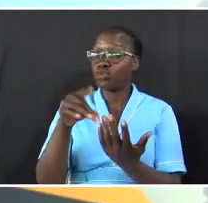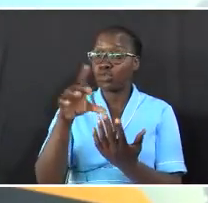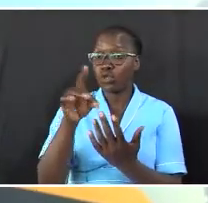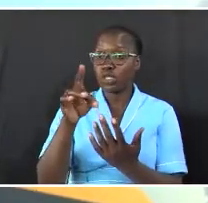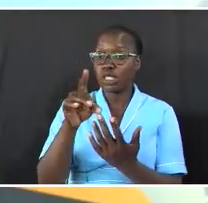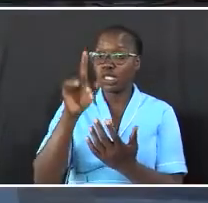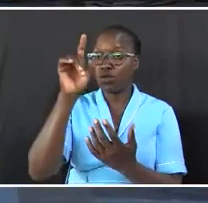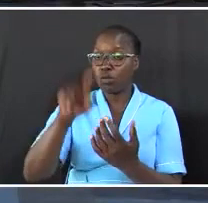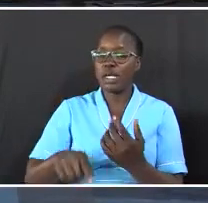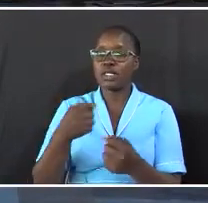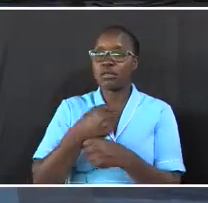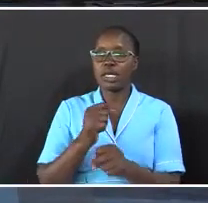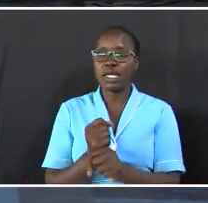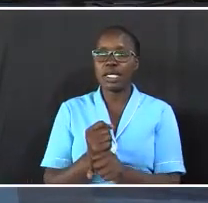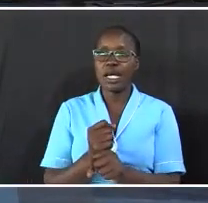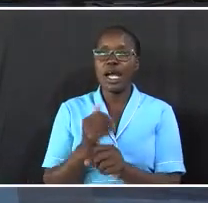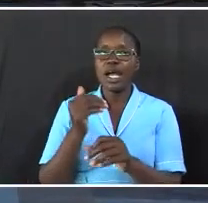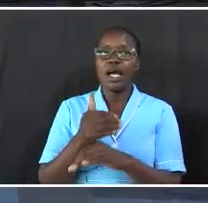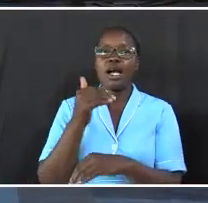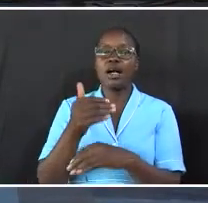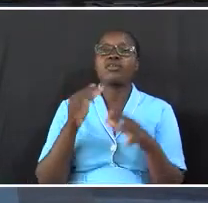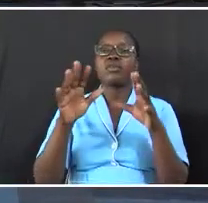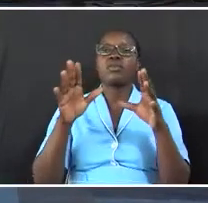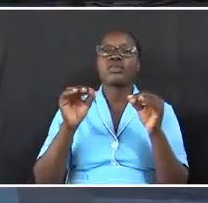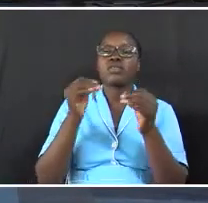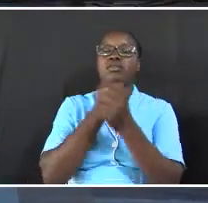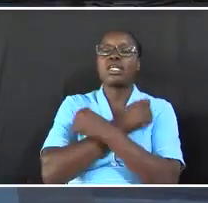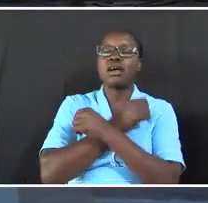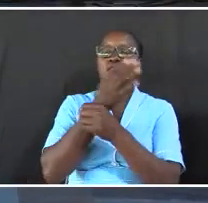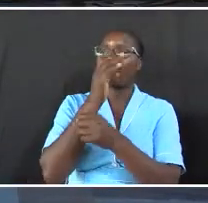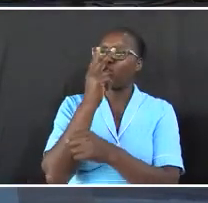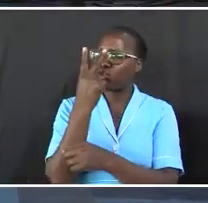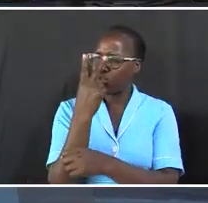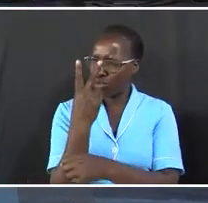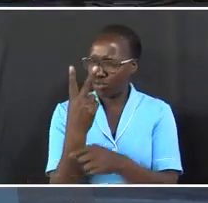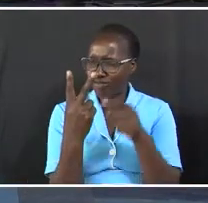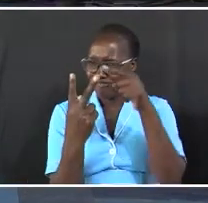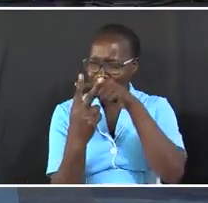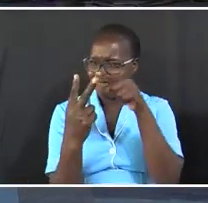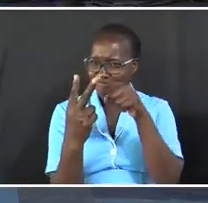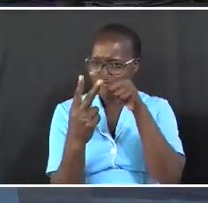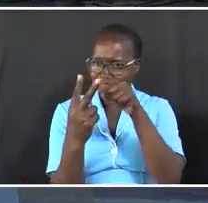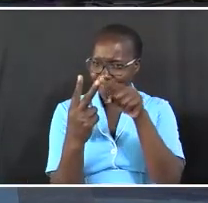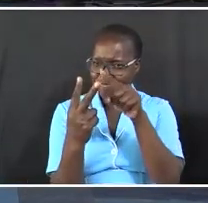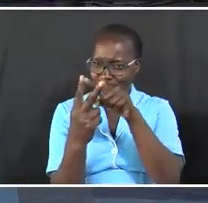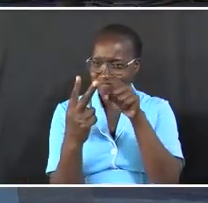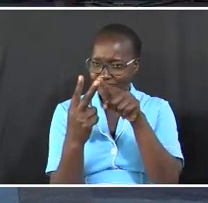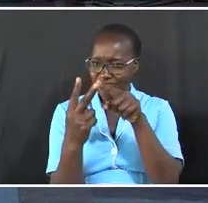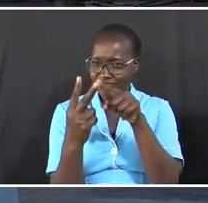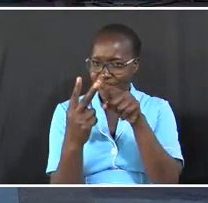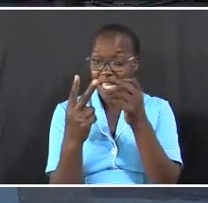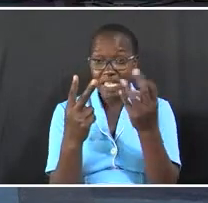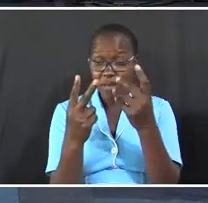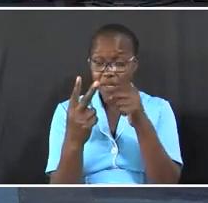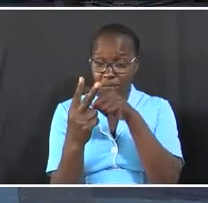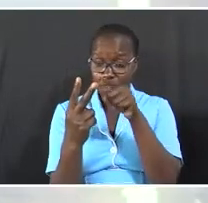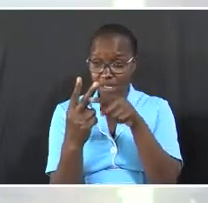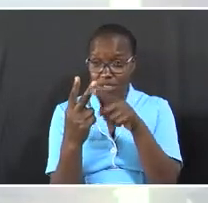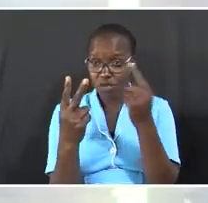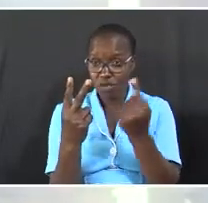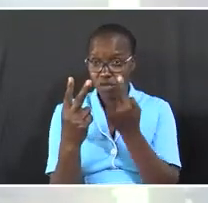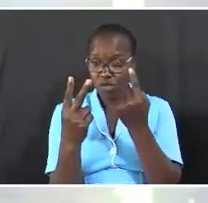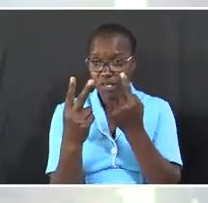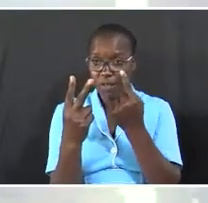that we must make after we have received the love of God. Two, only two. I know there are many, but I only choose two. And these